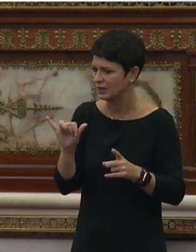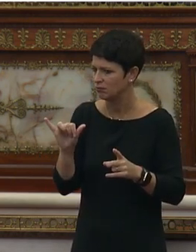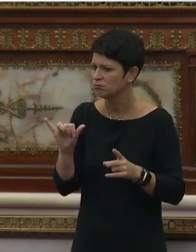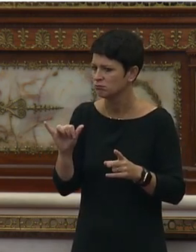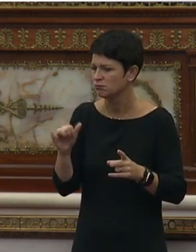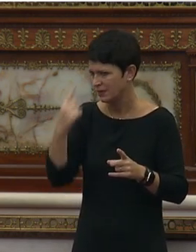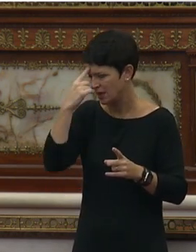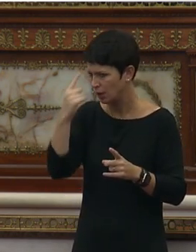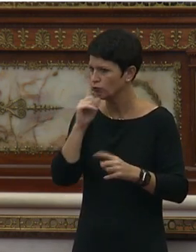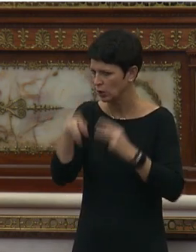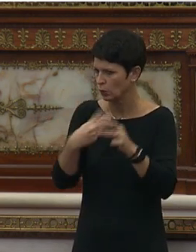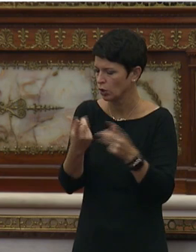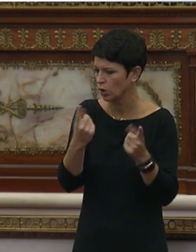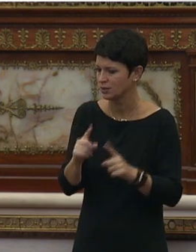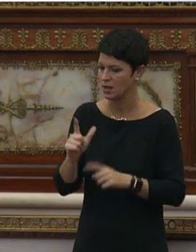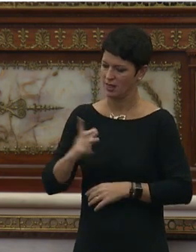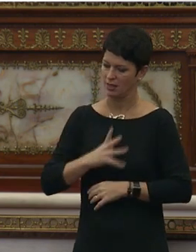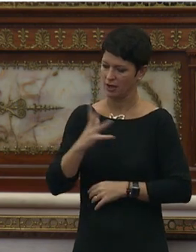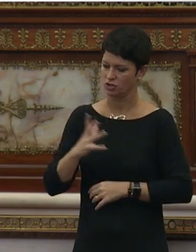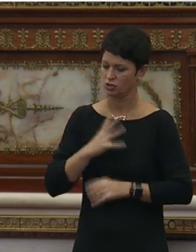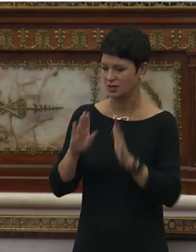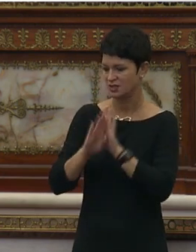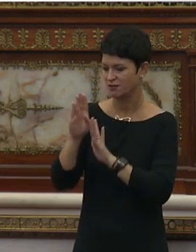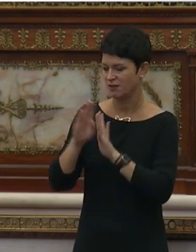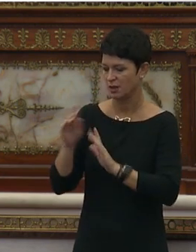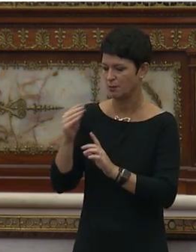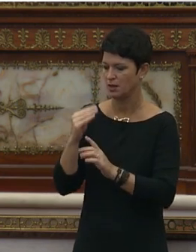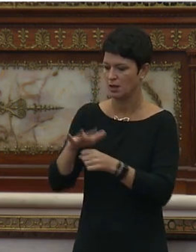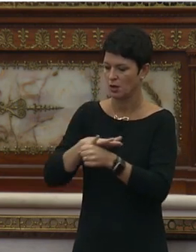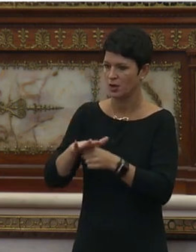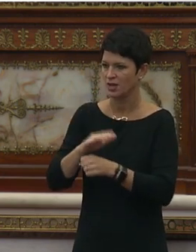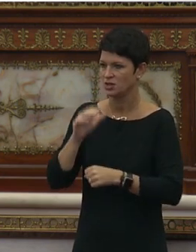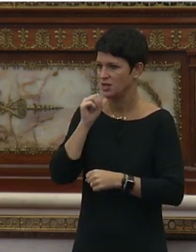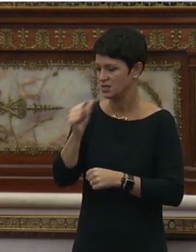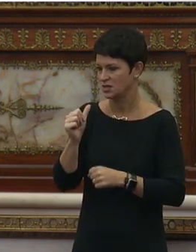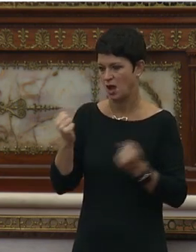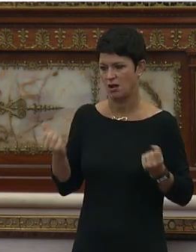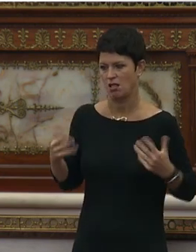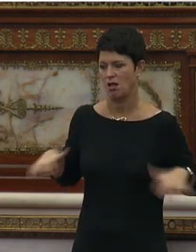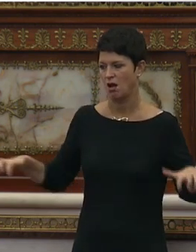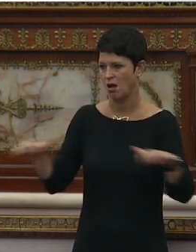here. Luxury development locations are not a commodity. There's a